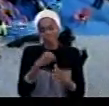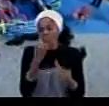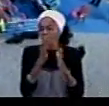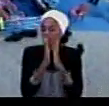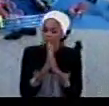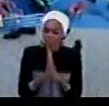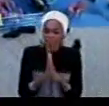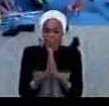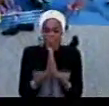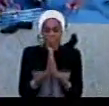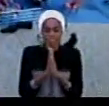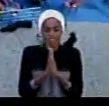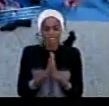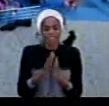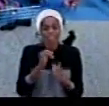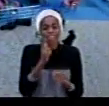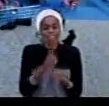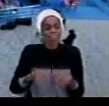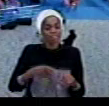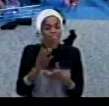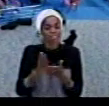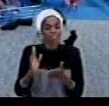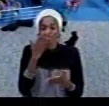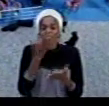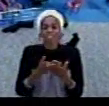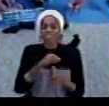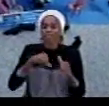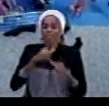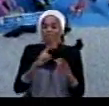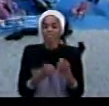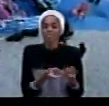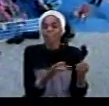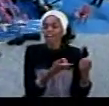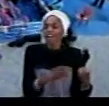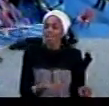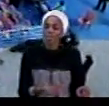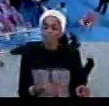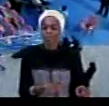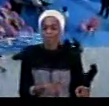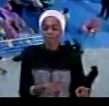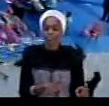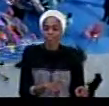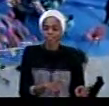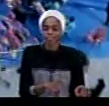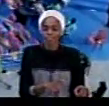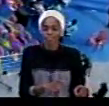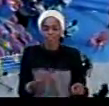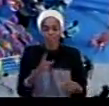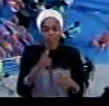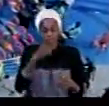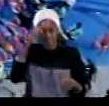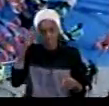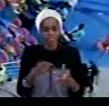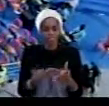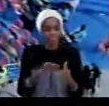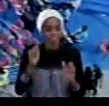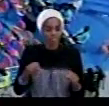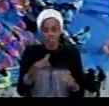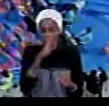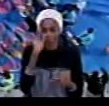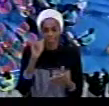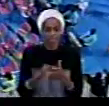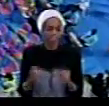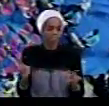pray. I just feel like something good is about to happen, and brother, it will be